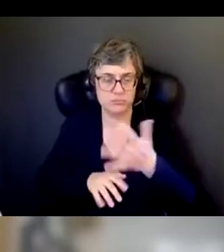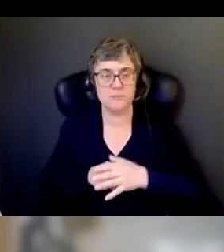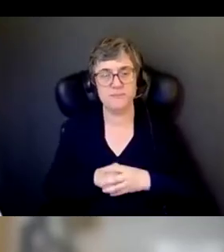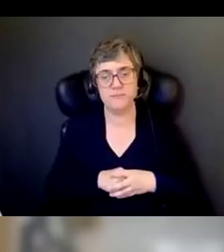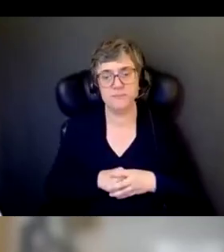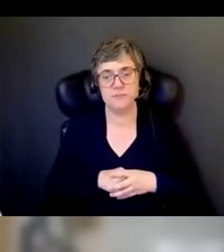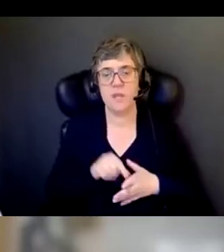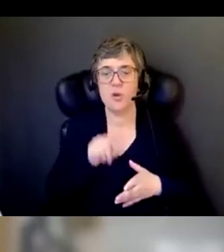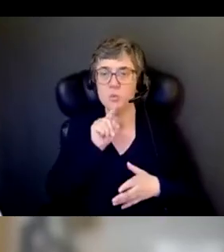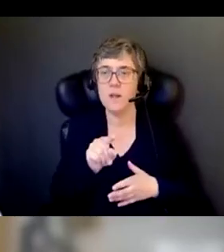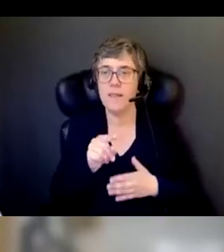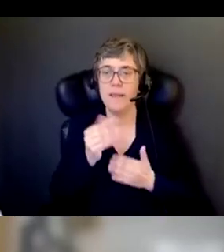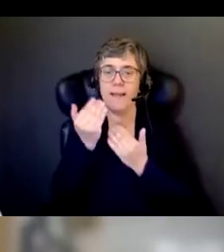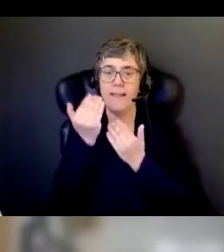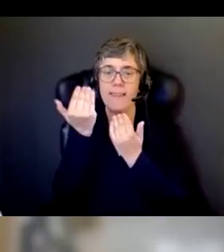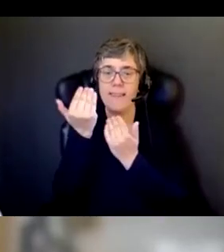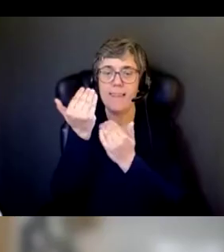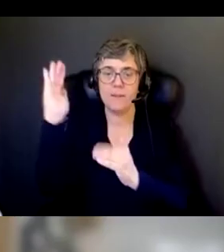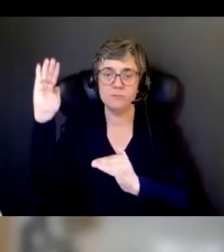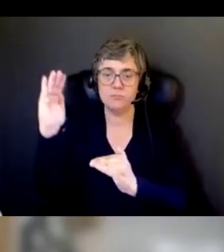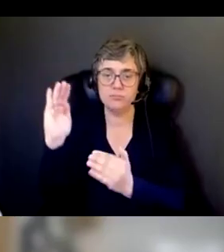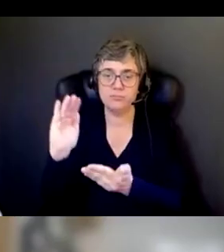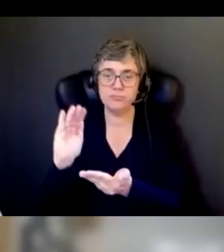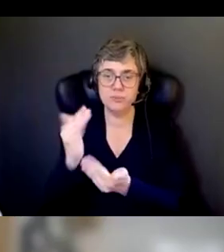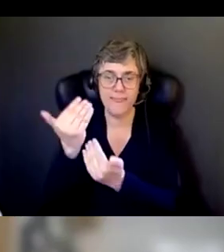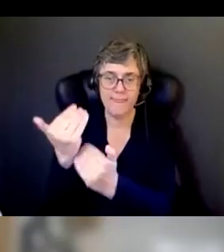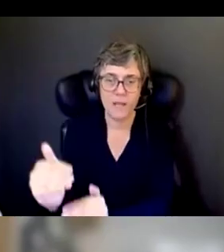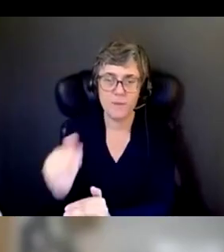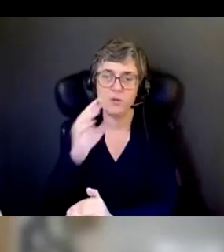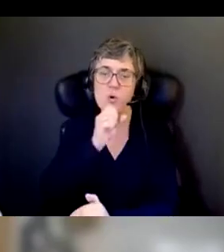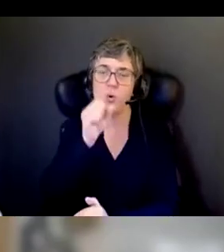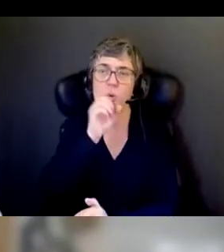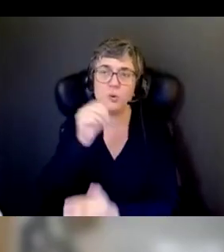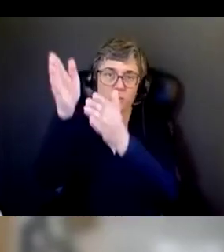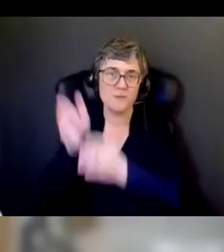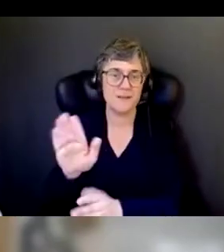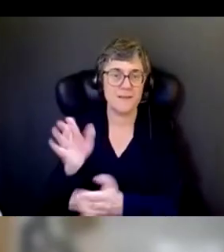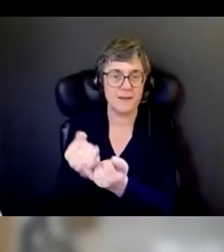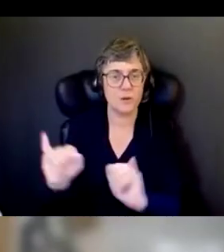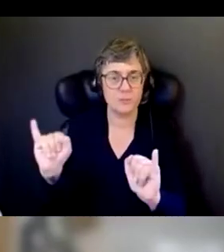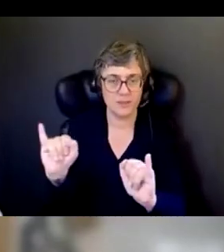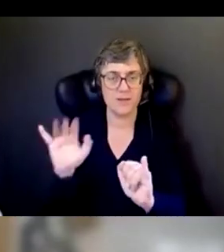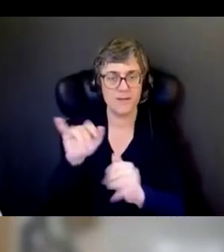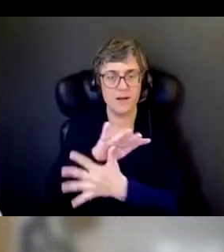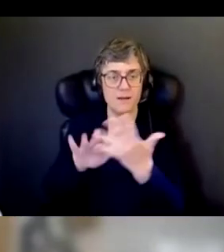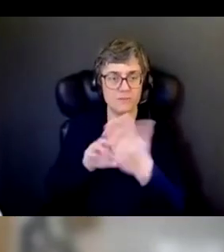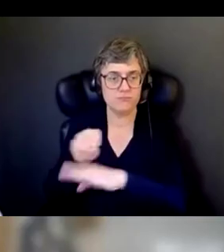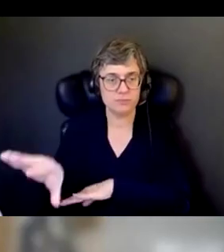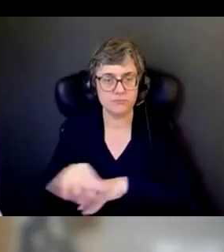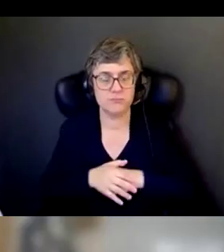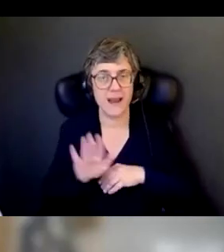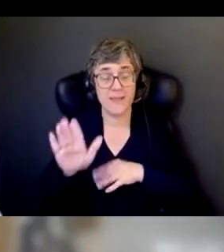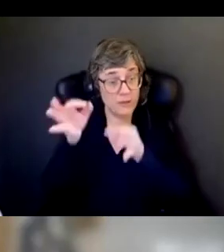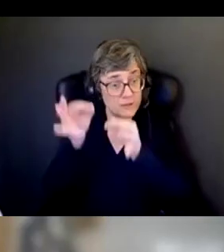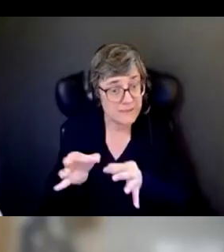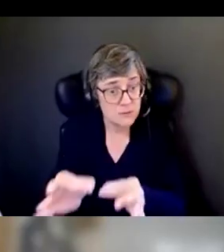is that many factors can overlap, and Bonnie spoke to that. Sometimes declining health, cognitive changes, caregiver